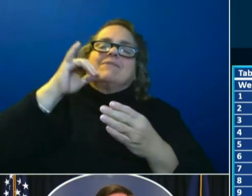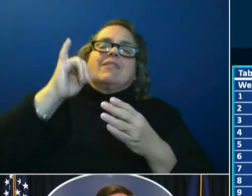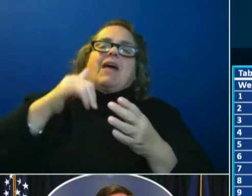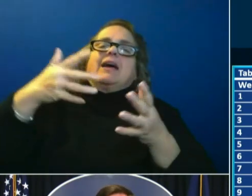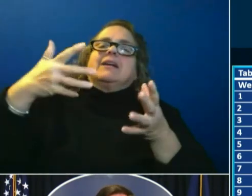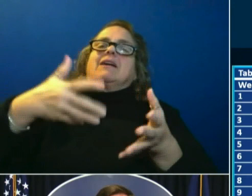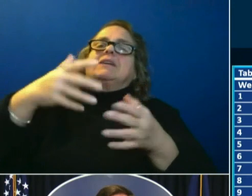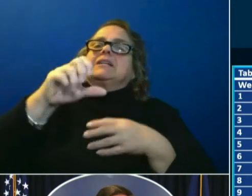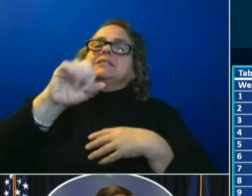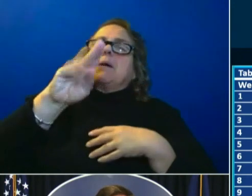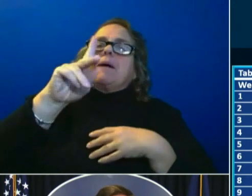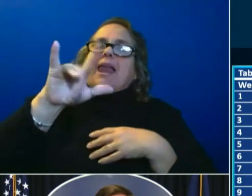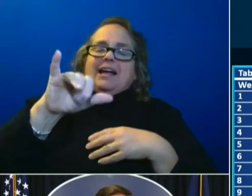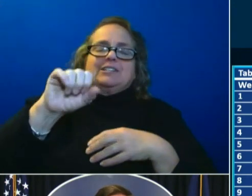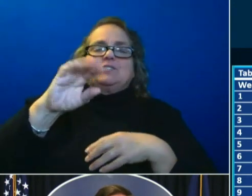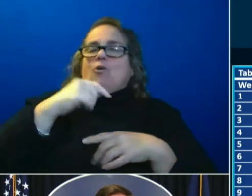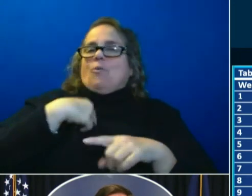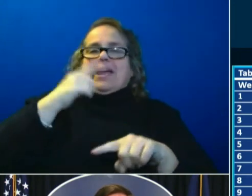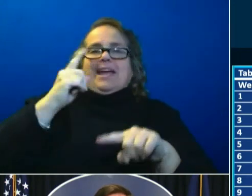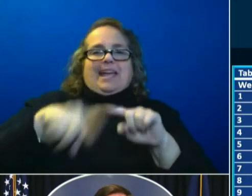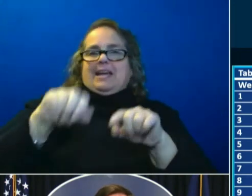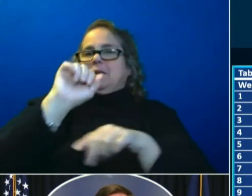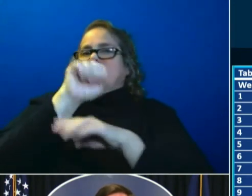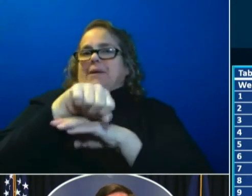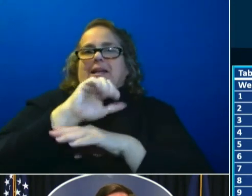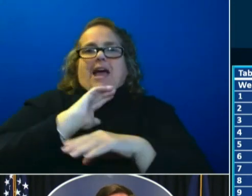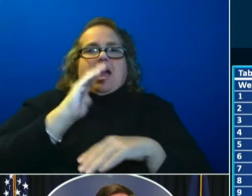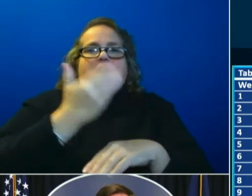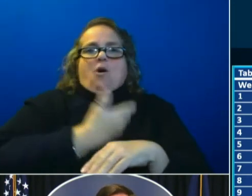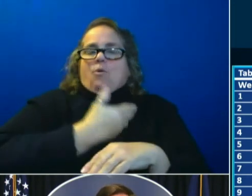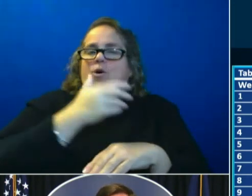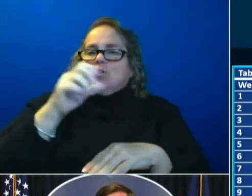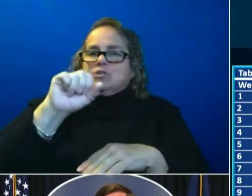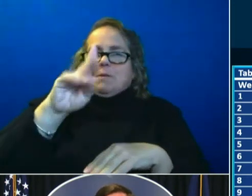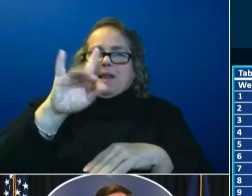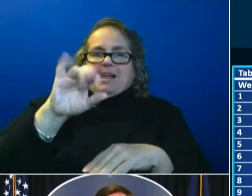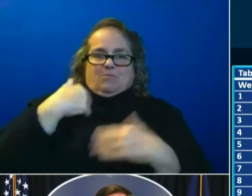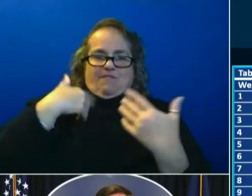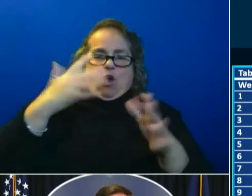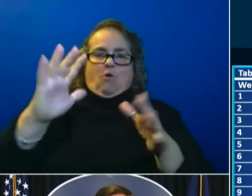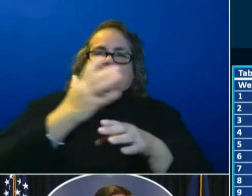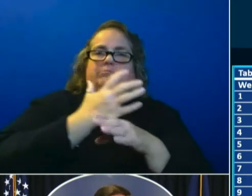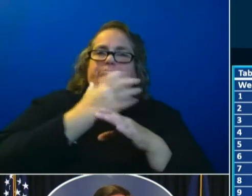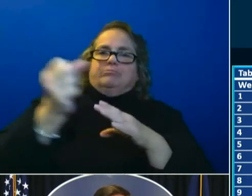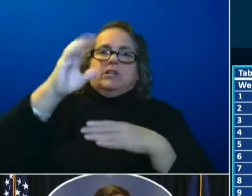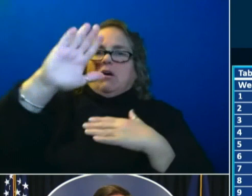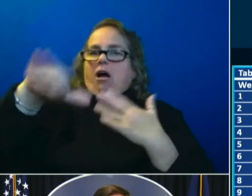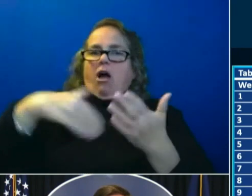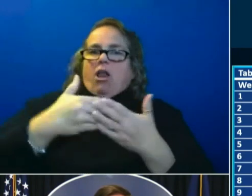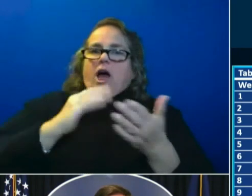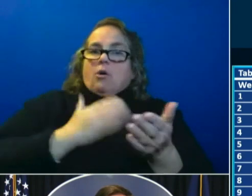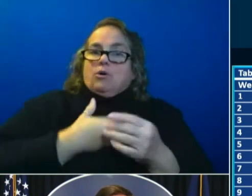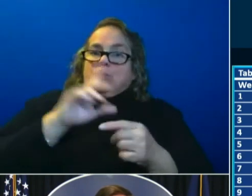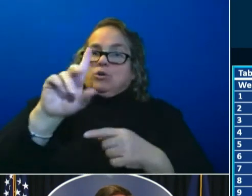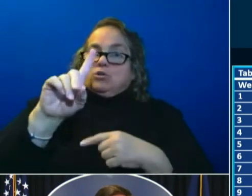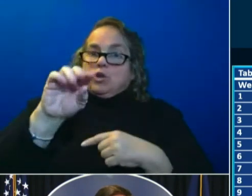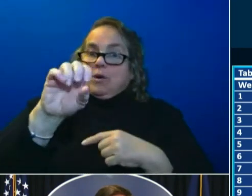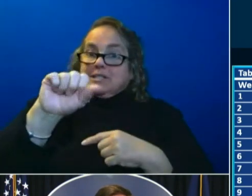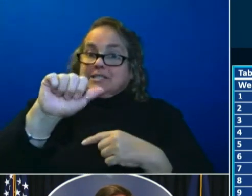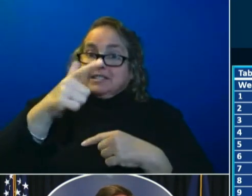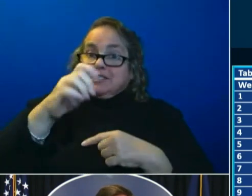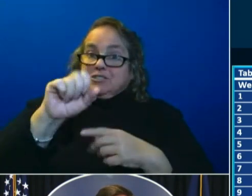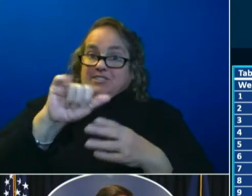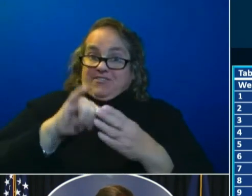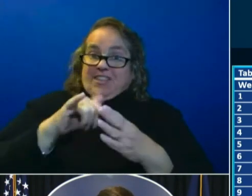now used up virtually every single extra dose that's been out there since the beginning, which means that we should